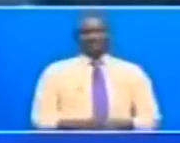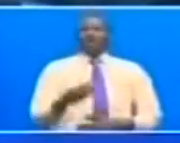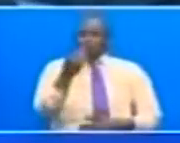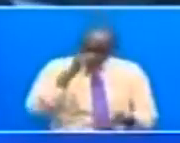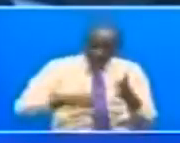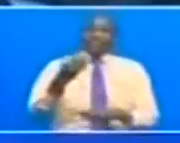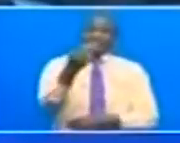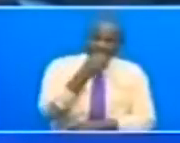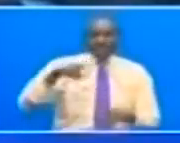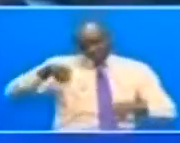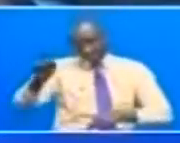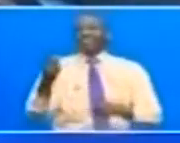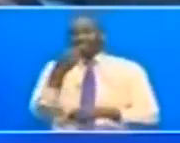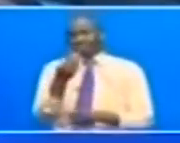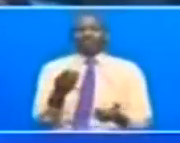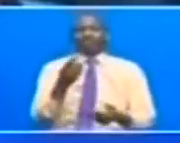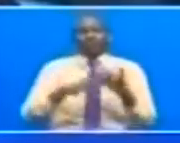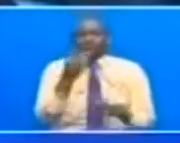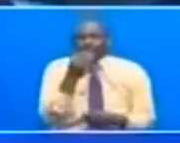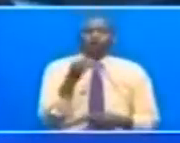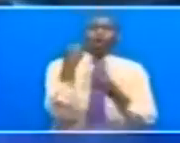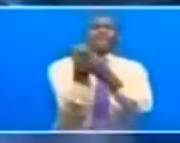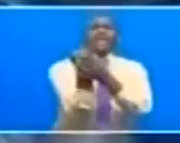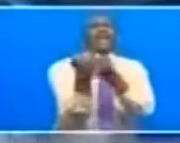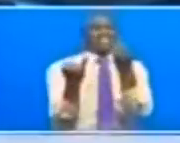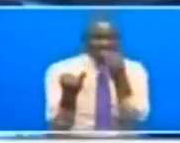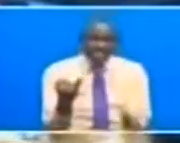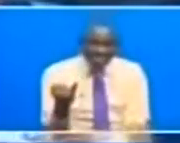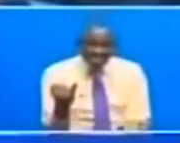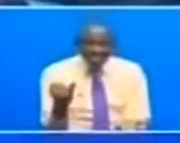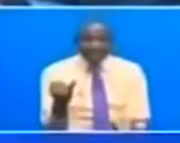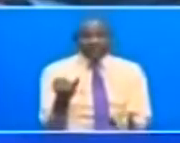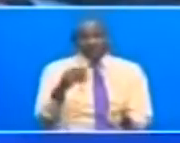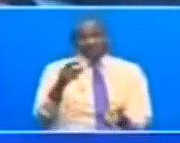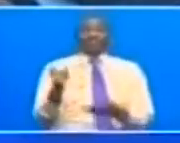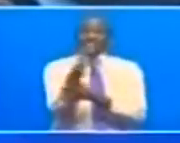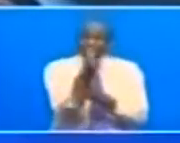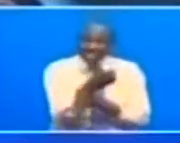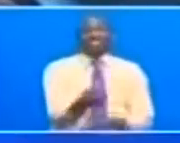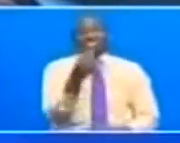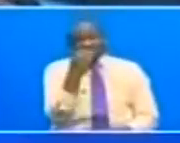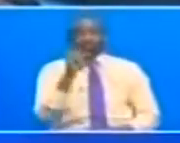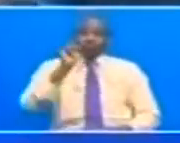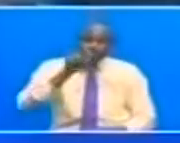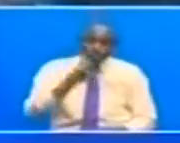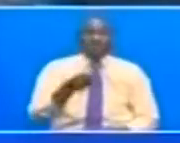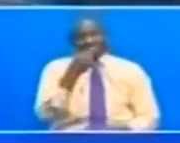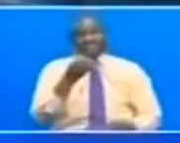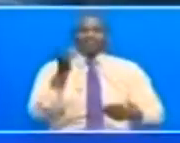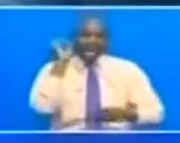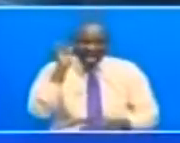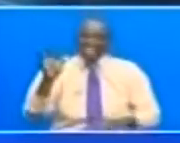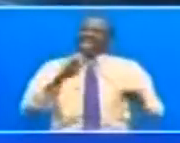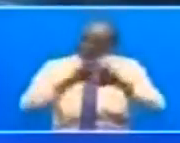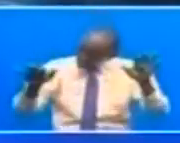mimi nakula, ye nakula. Chakula gani? Omena, nini, samaki, kuku, mayaye,